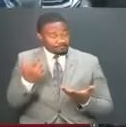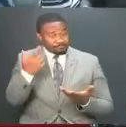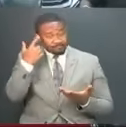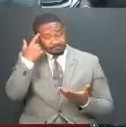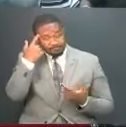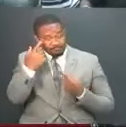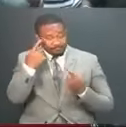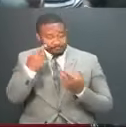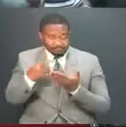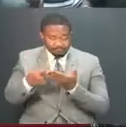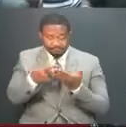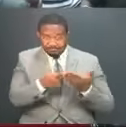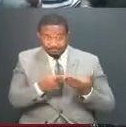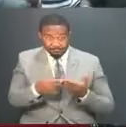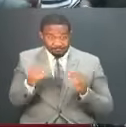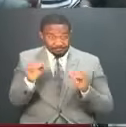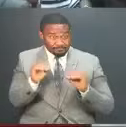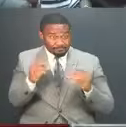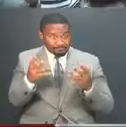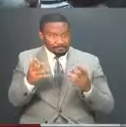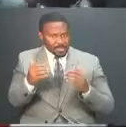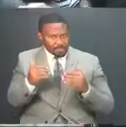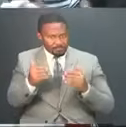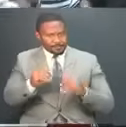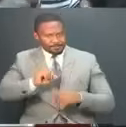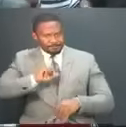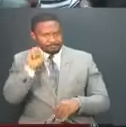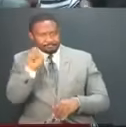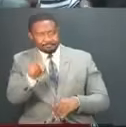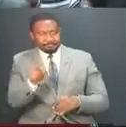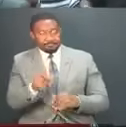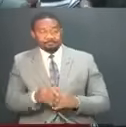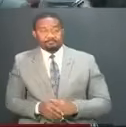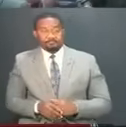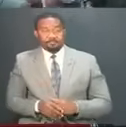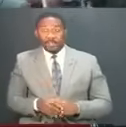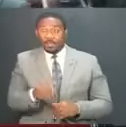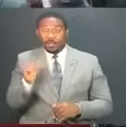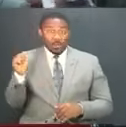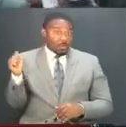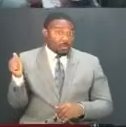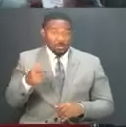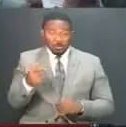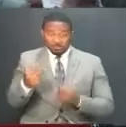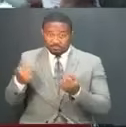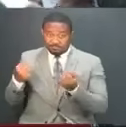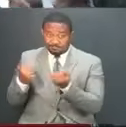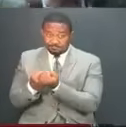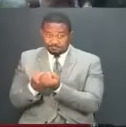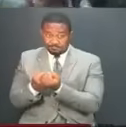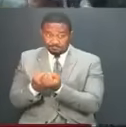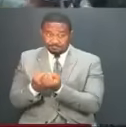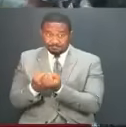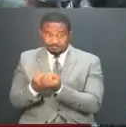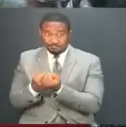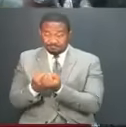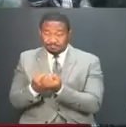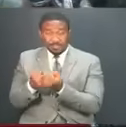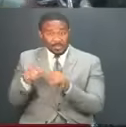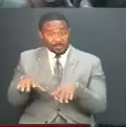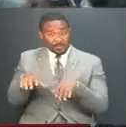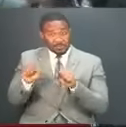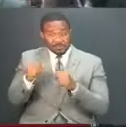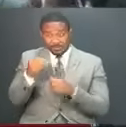I proceed to put the question. Those in favor of the adoption of the